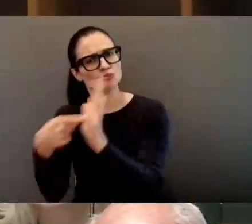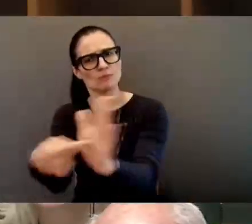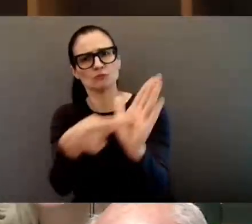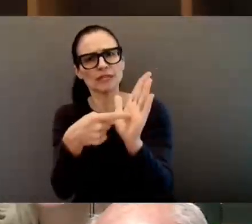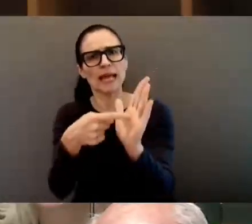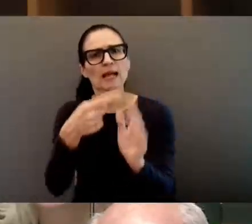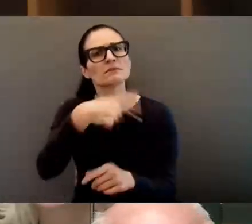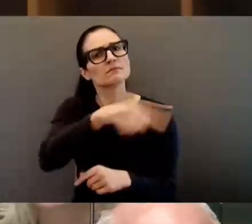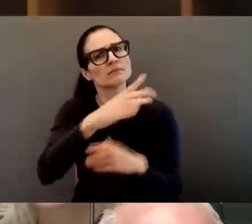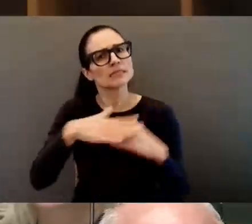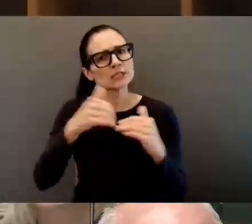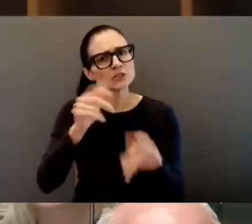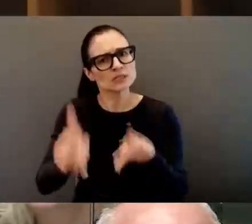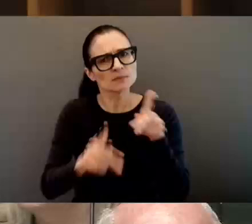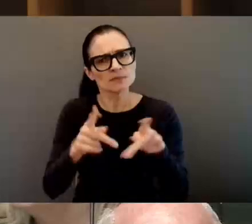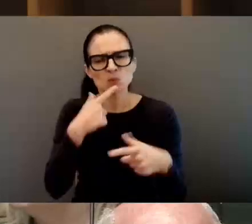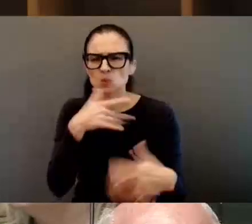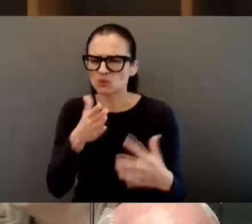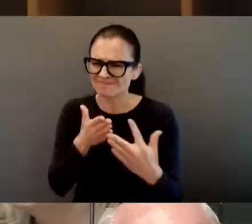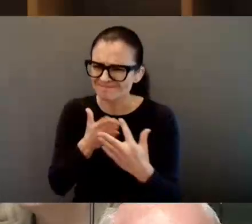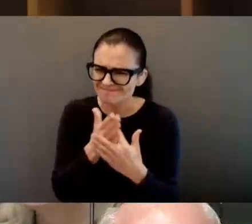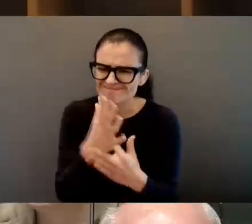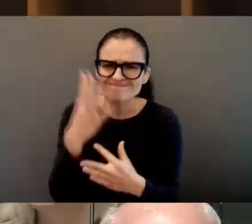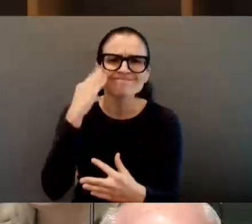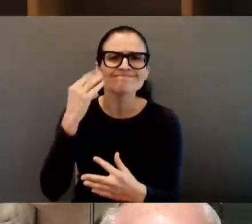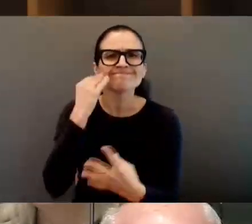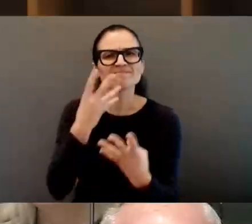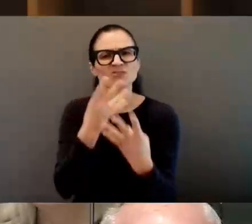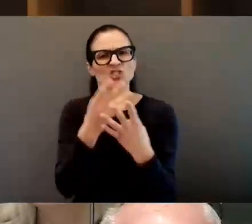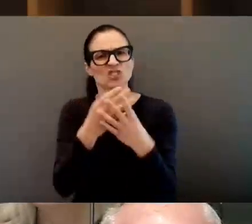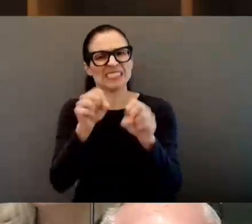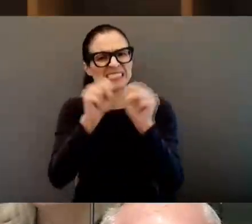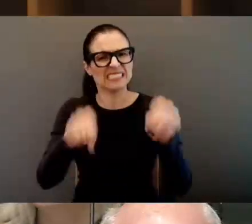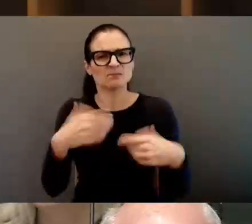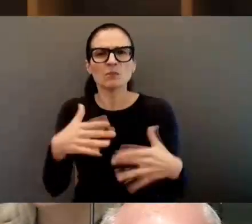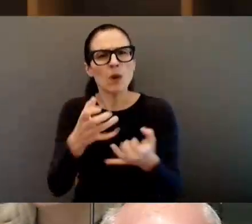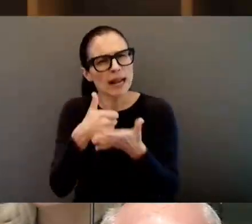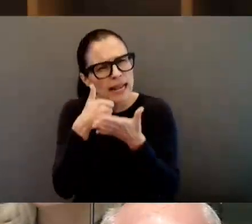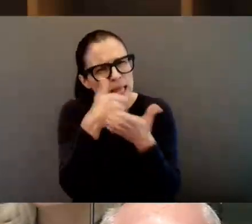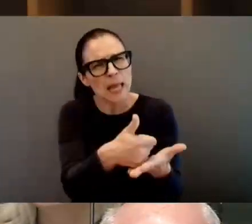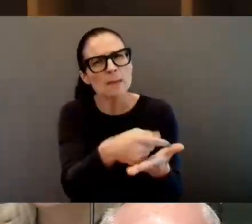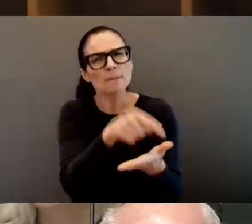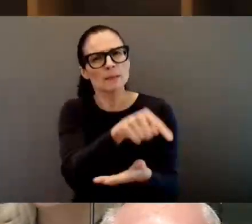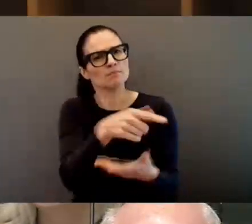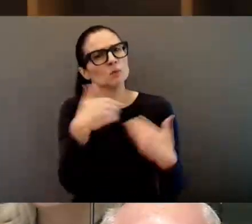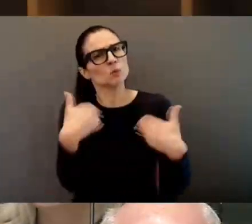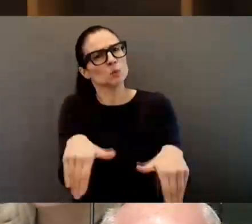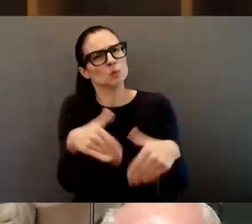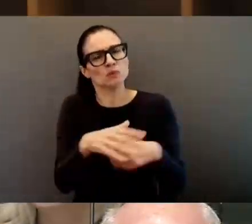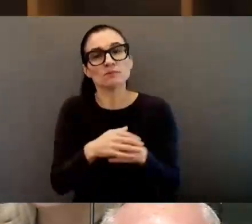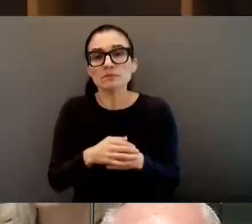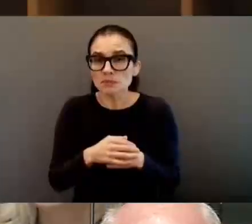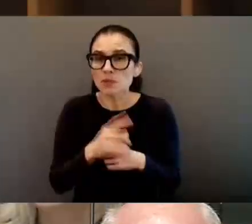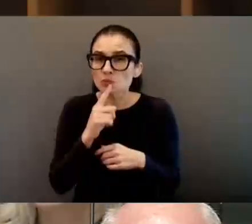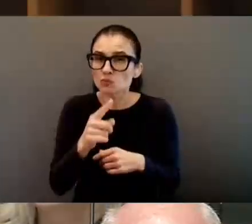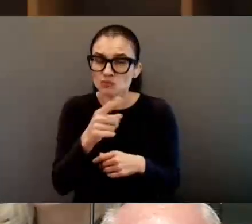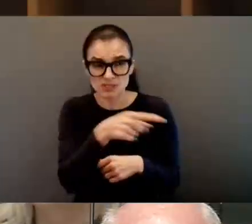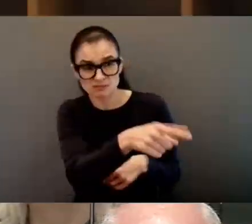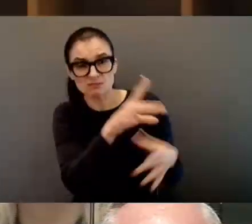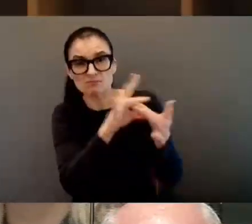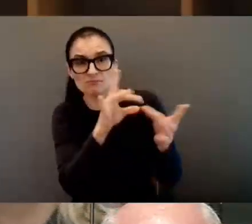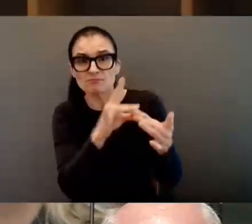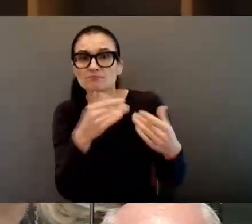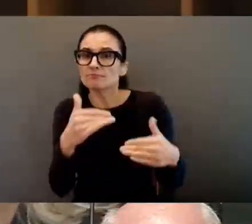have is to mitigate against the overrepresentation of Indigenous people in our justice system and the systemic racism that exists when they